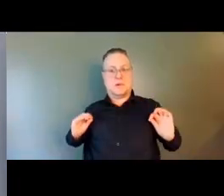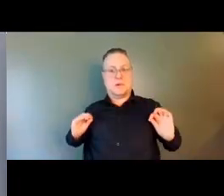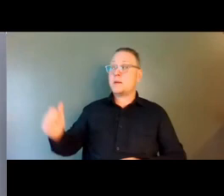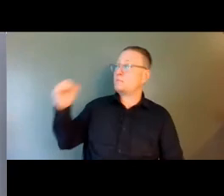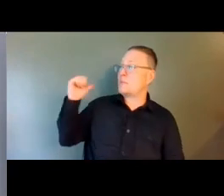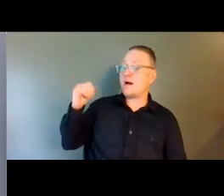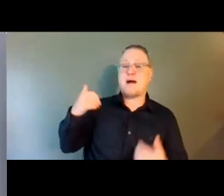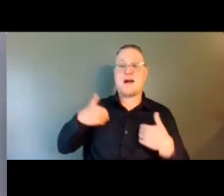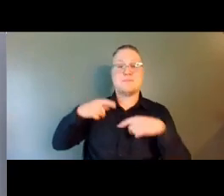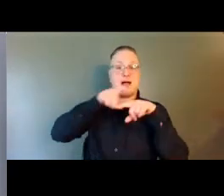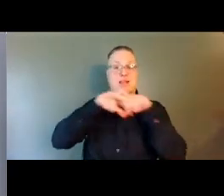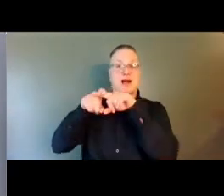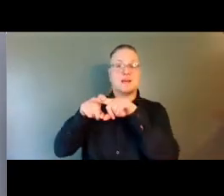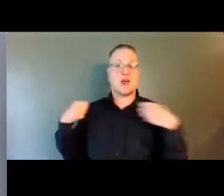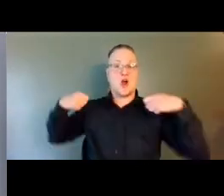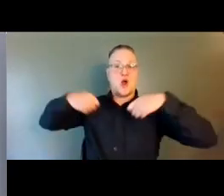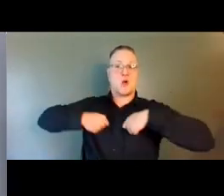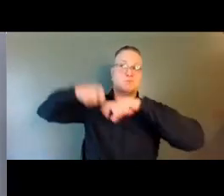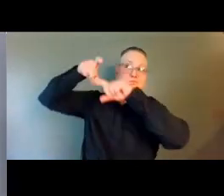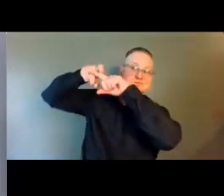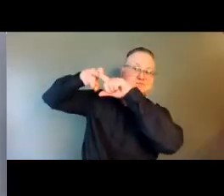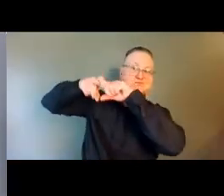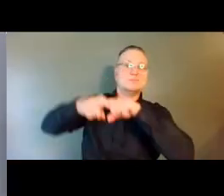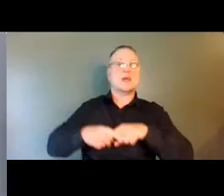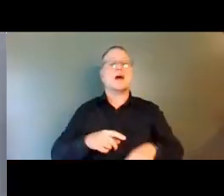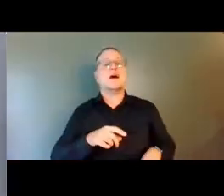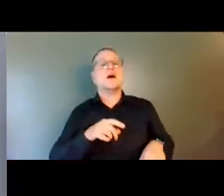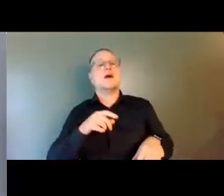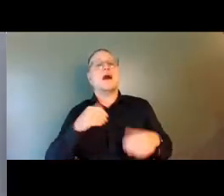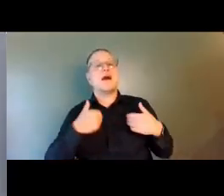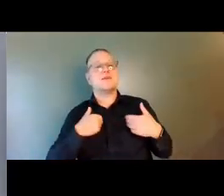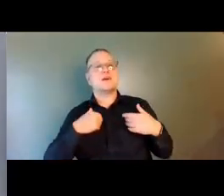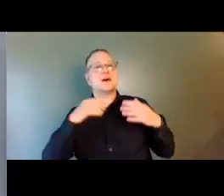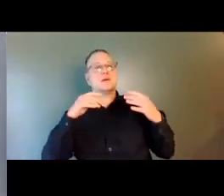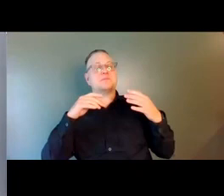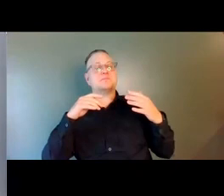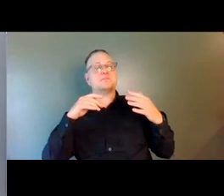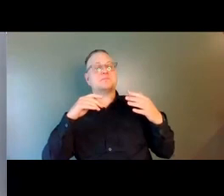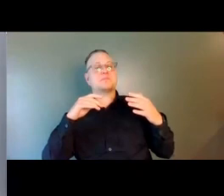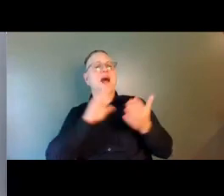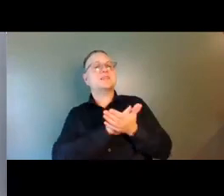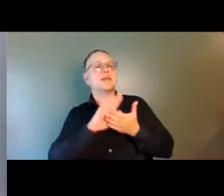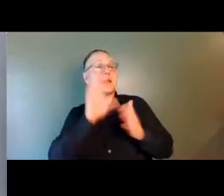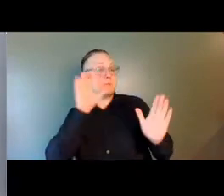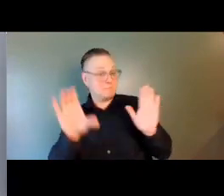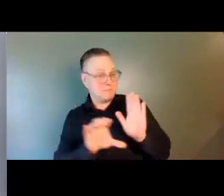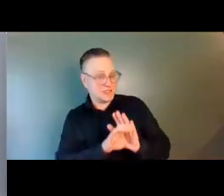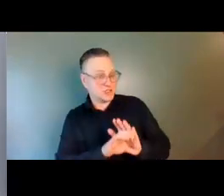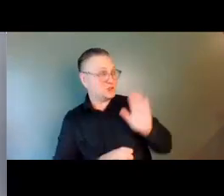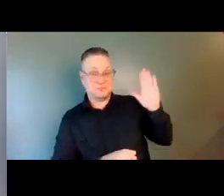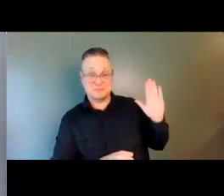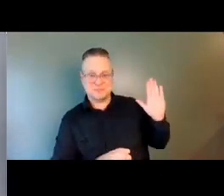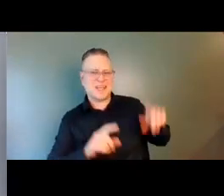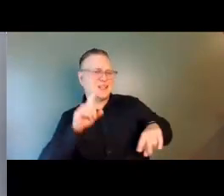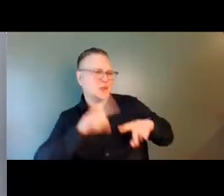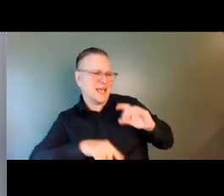my coats hanging on it and capes, and a really nice picture that, like, you can't read